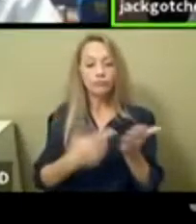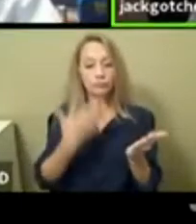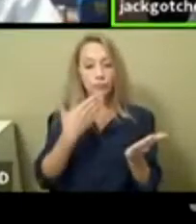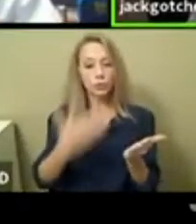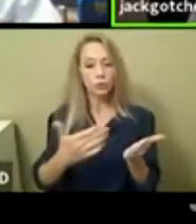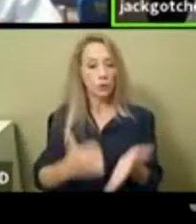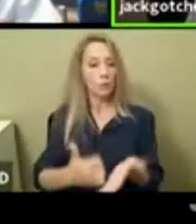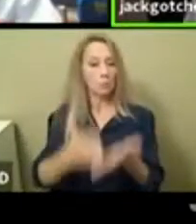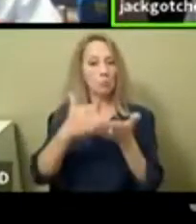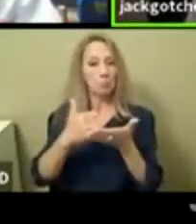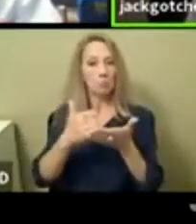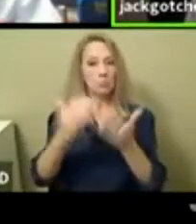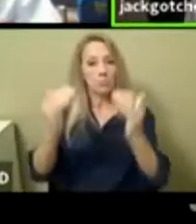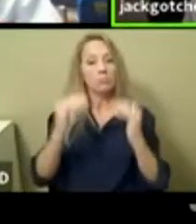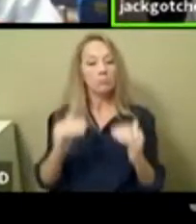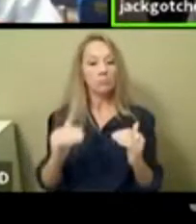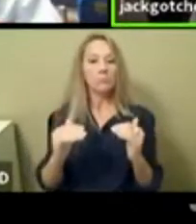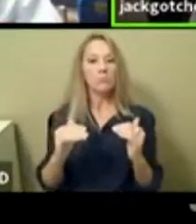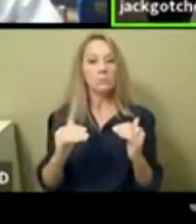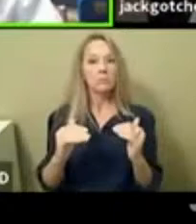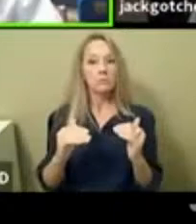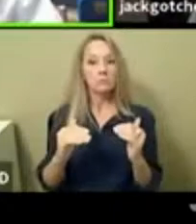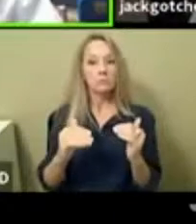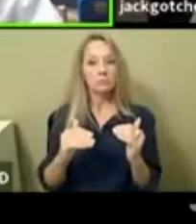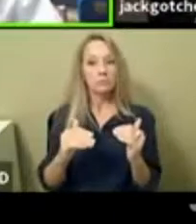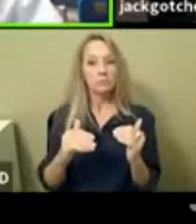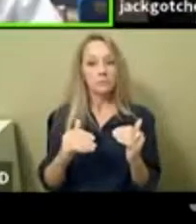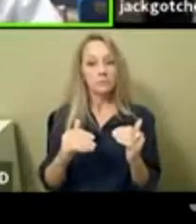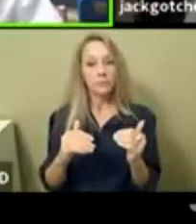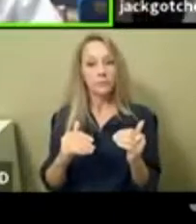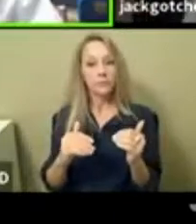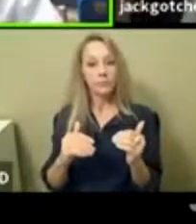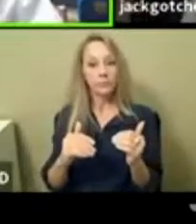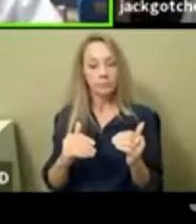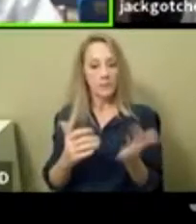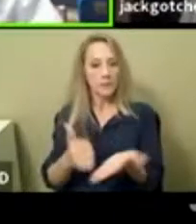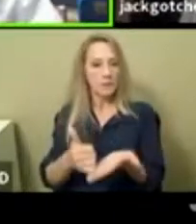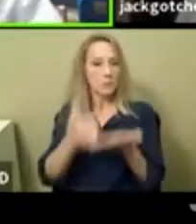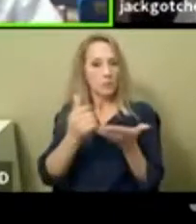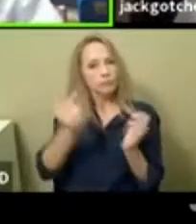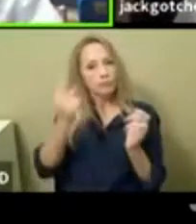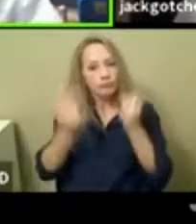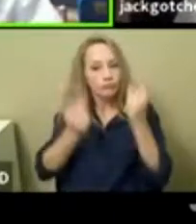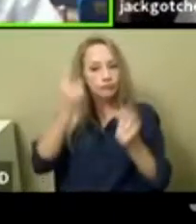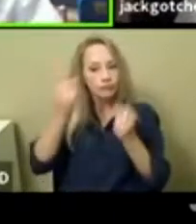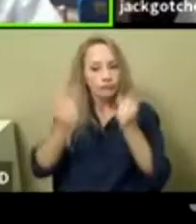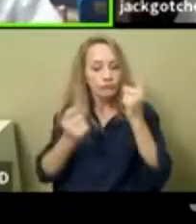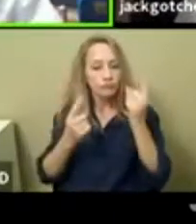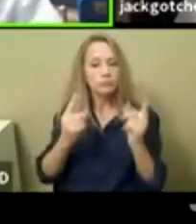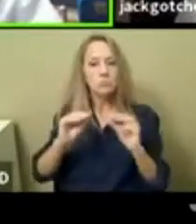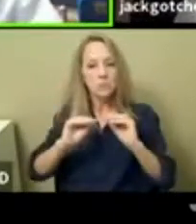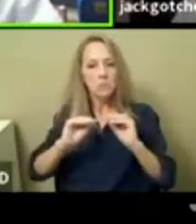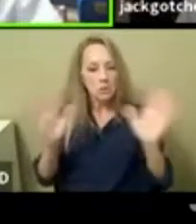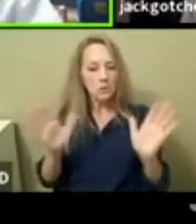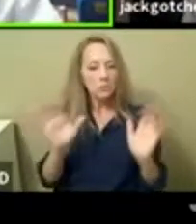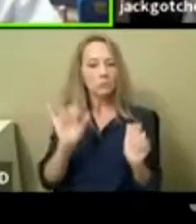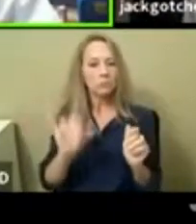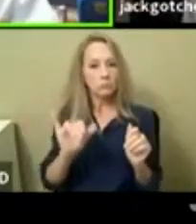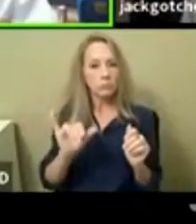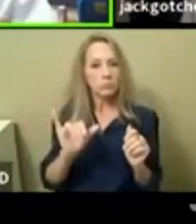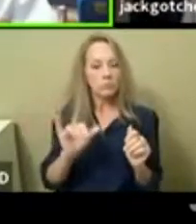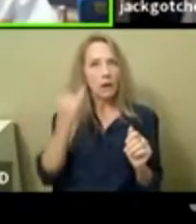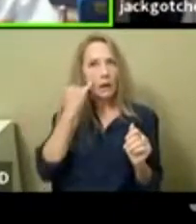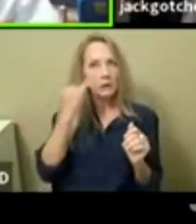with, first of all, just having had this conversation, but also some more clarity on the